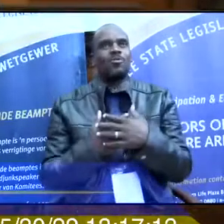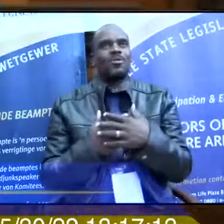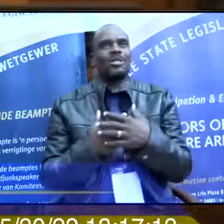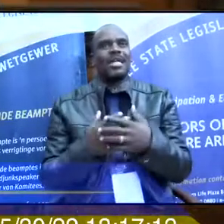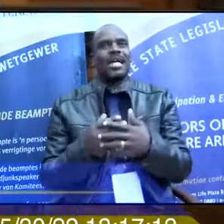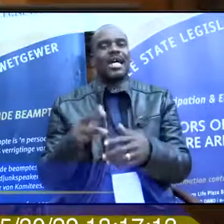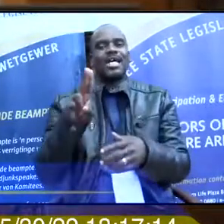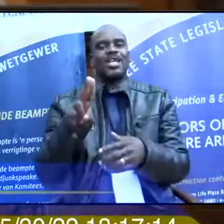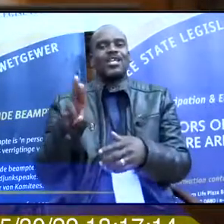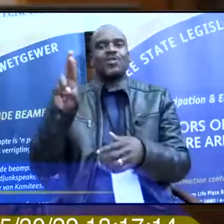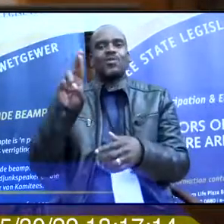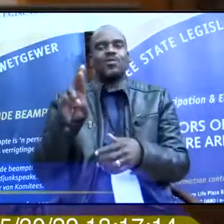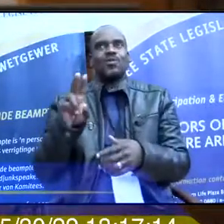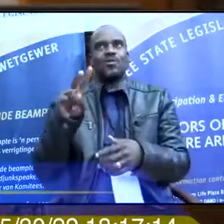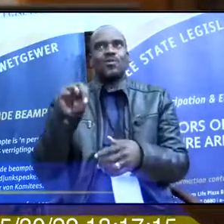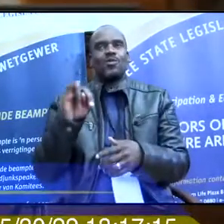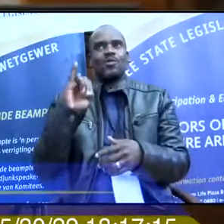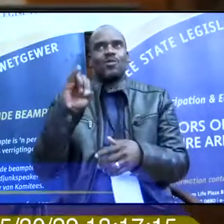in conclusion